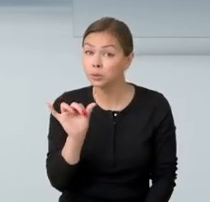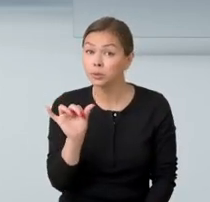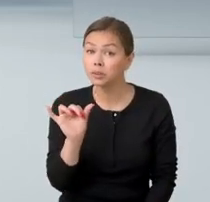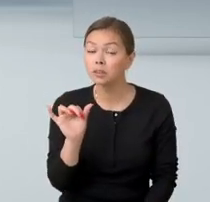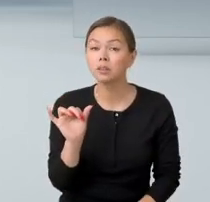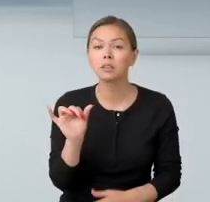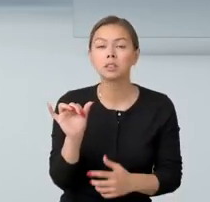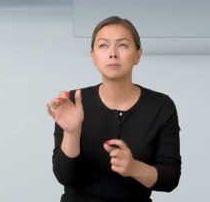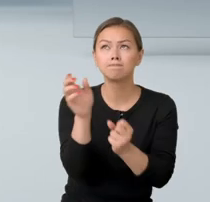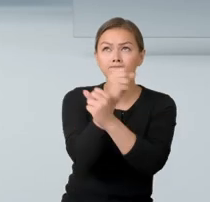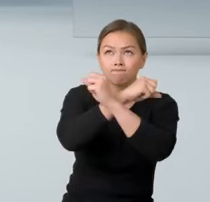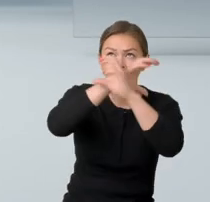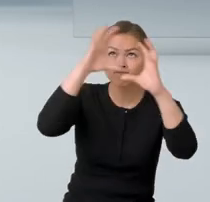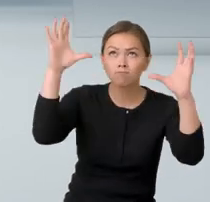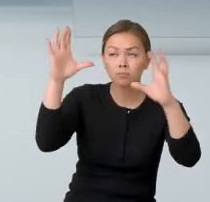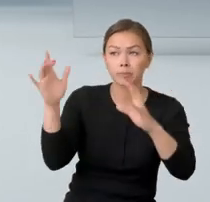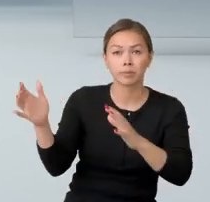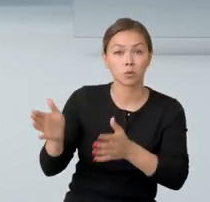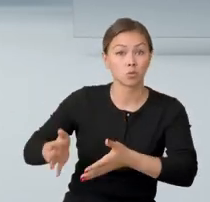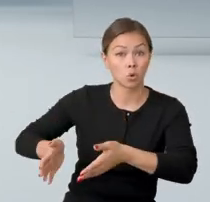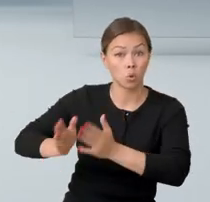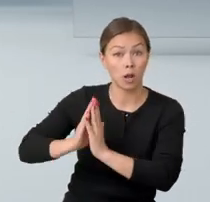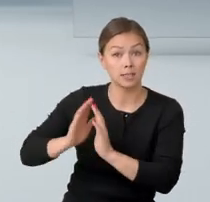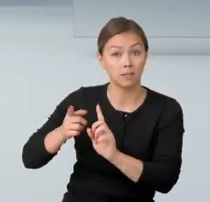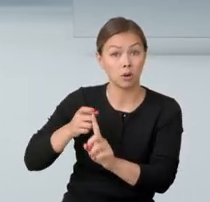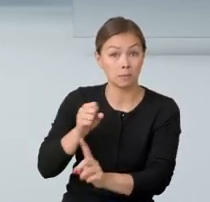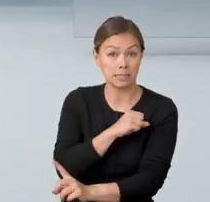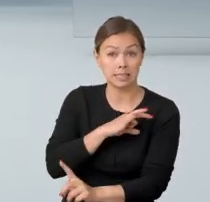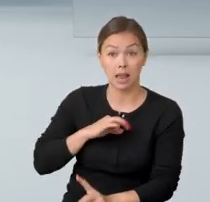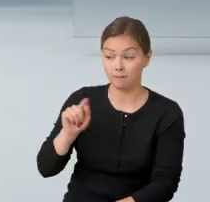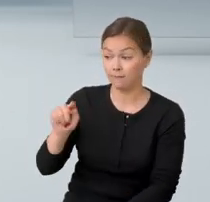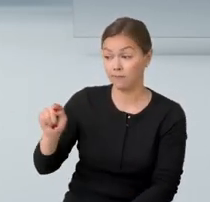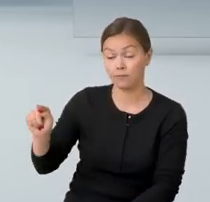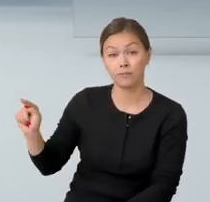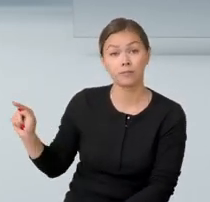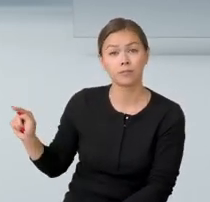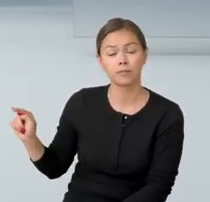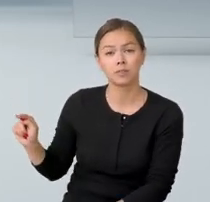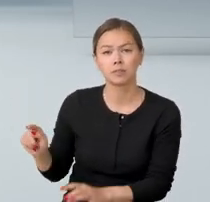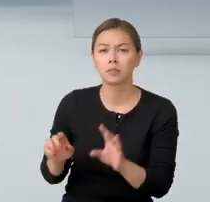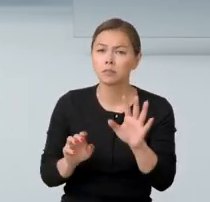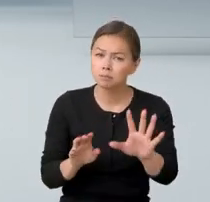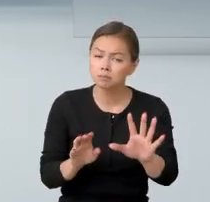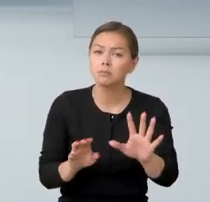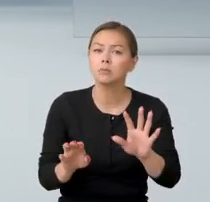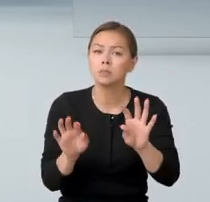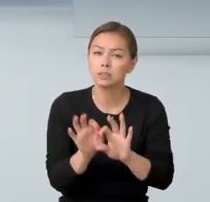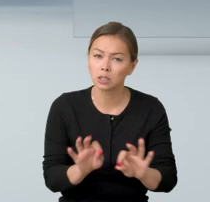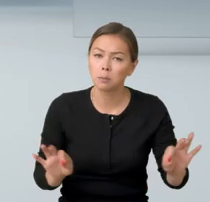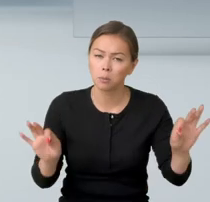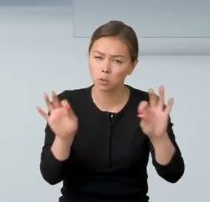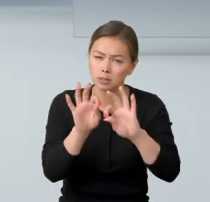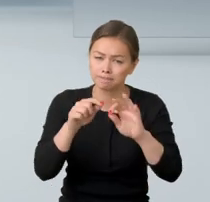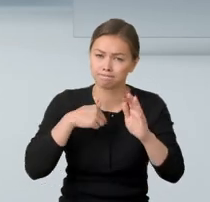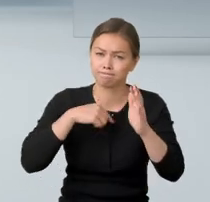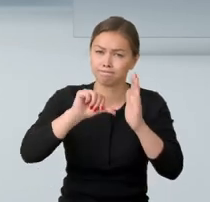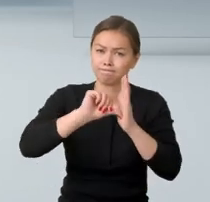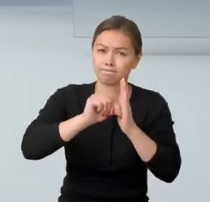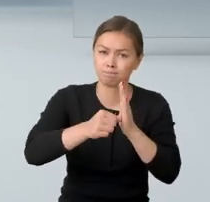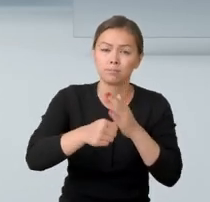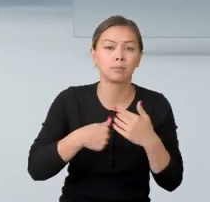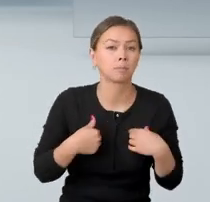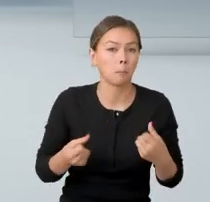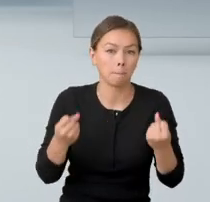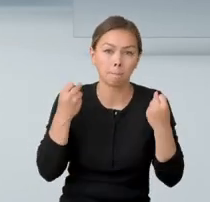for our building block when we are talking about the requests so it's important to say that again